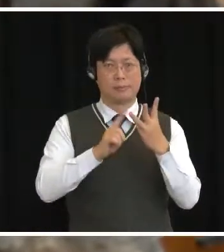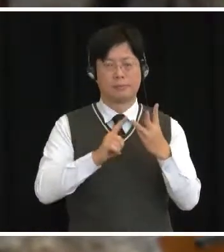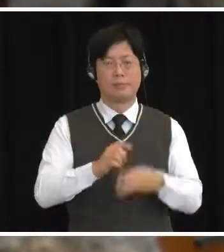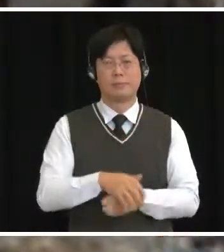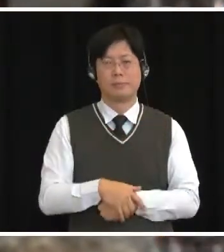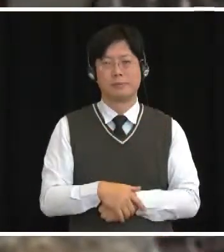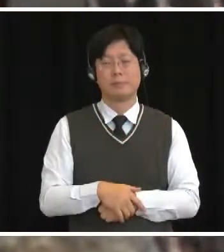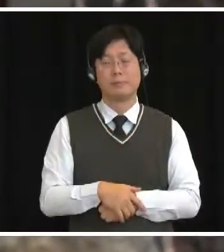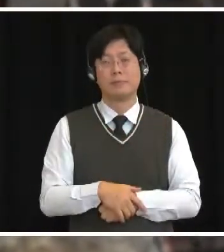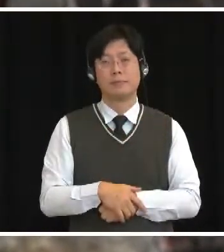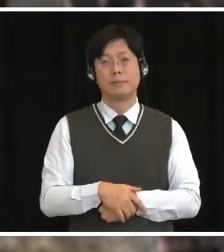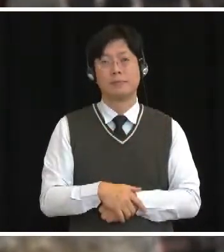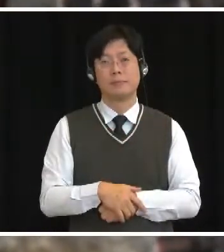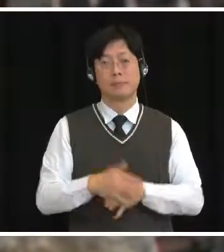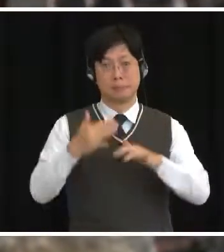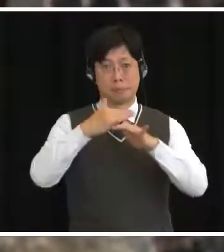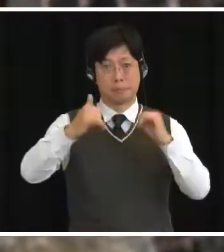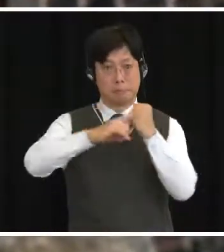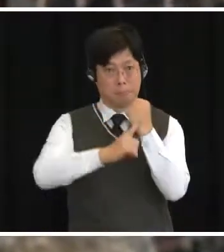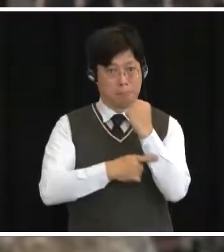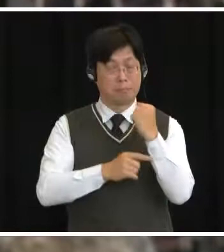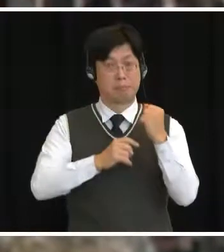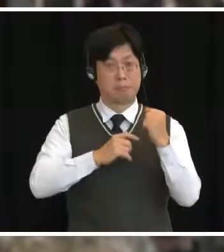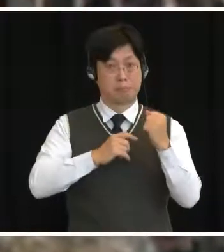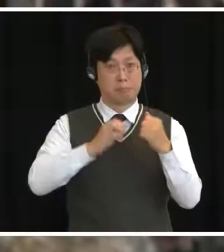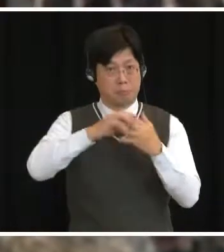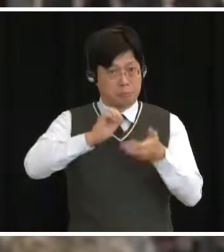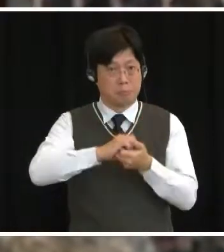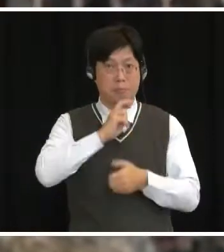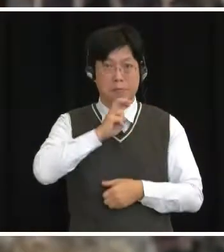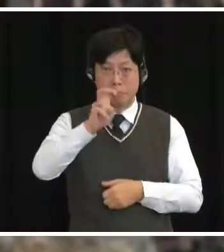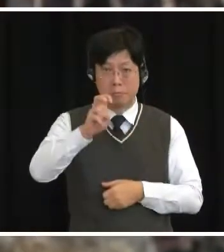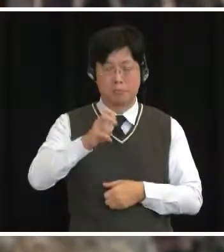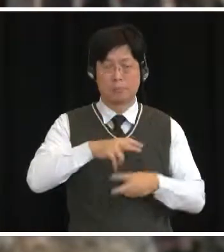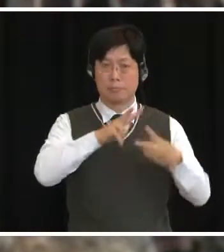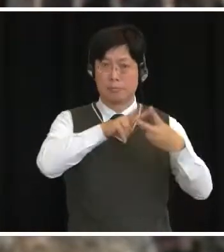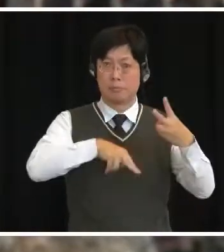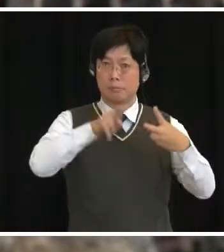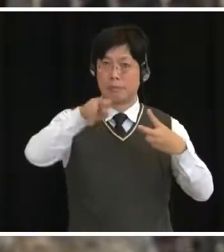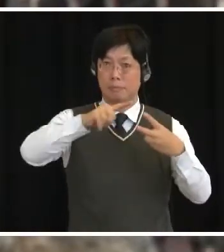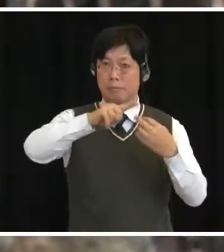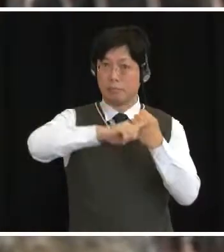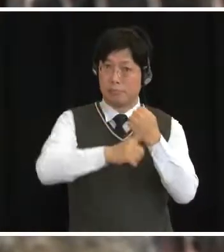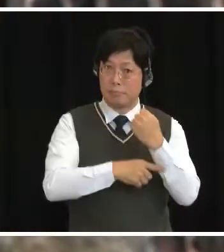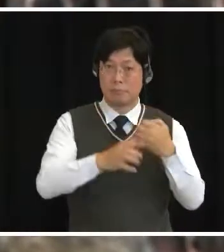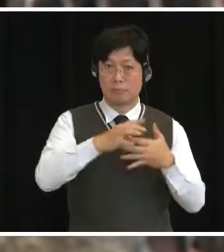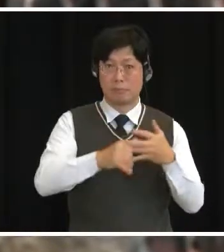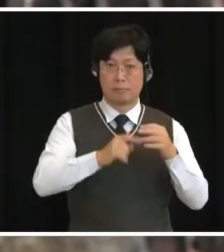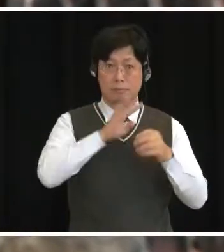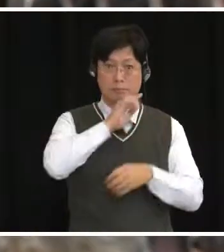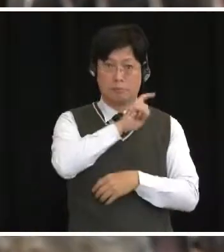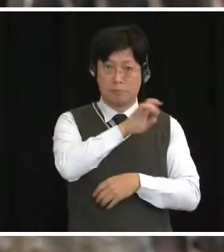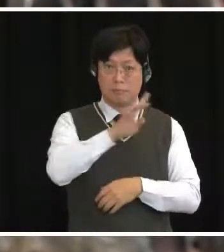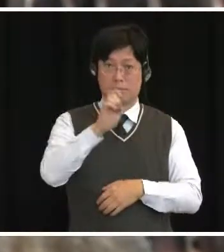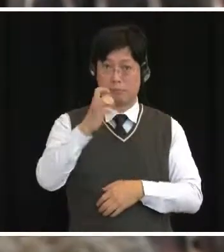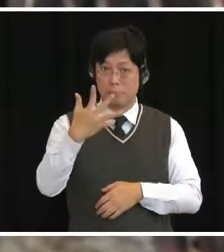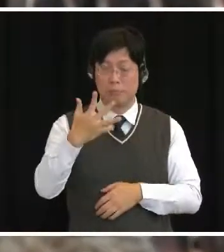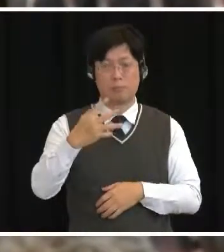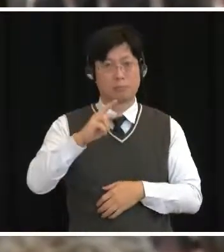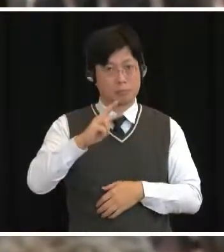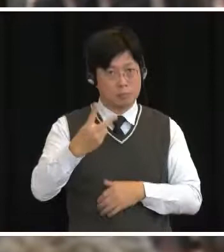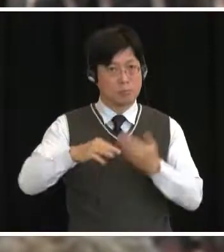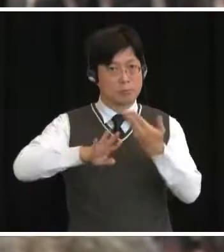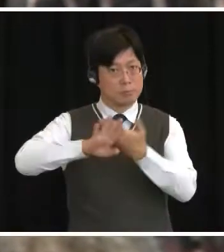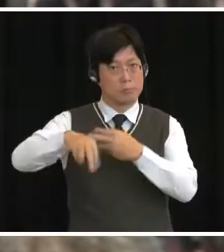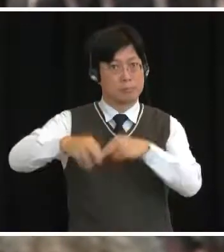a protection measure. The Civil Code basically sets the age